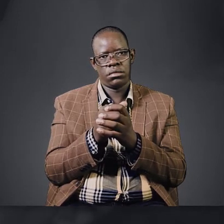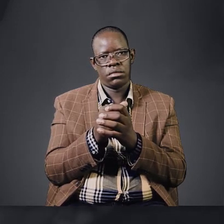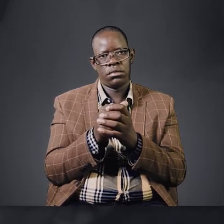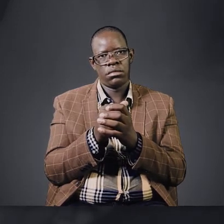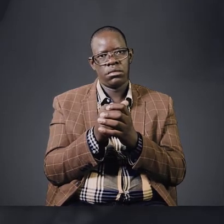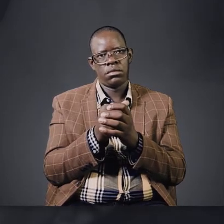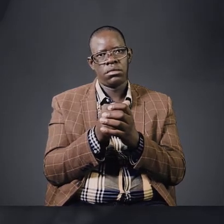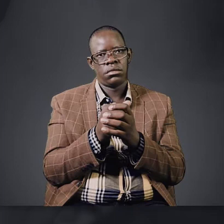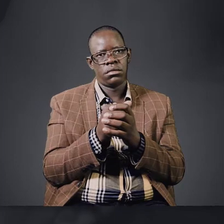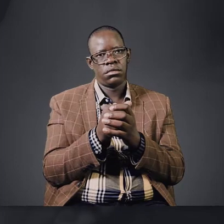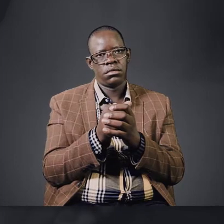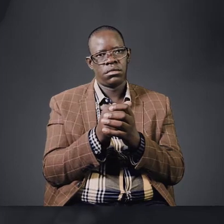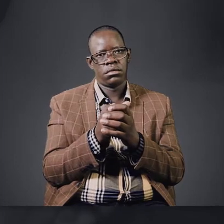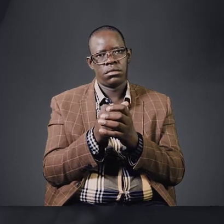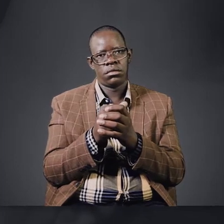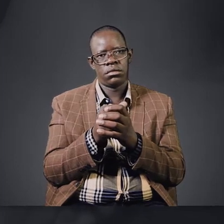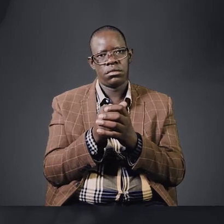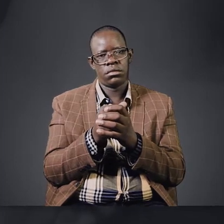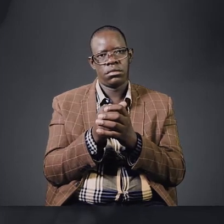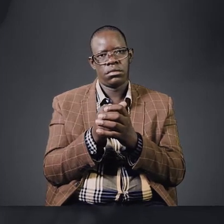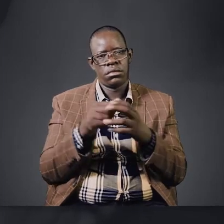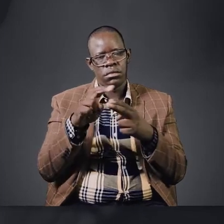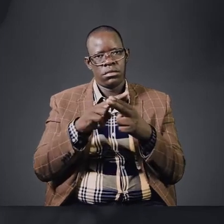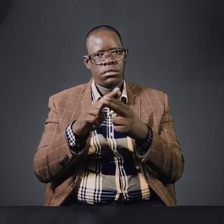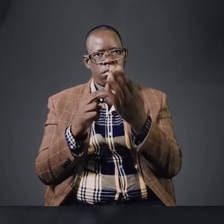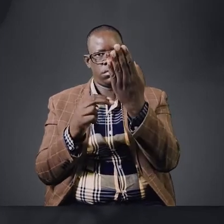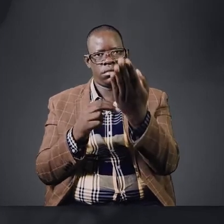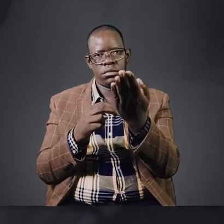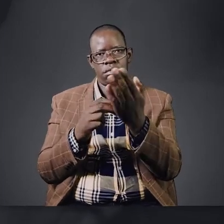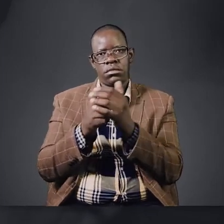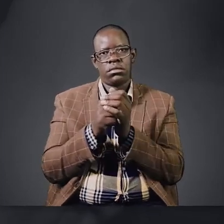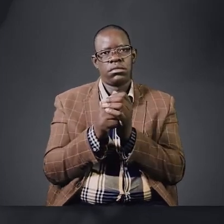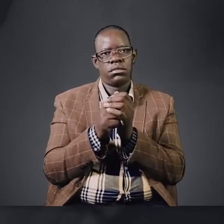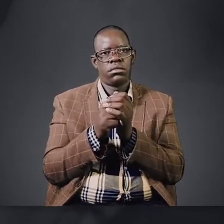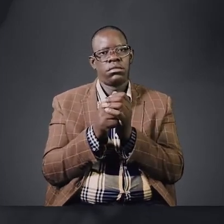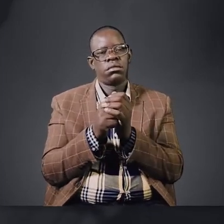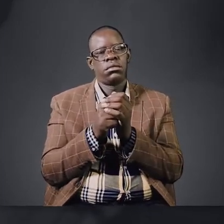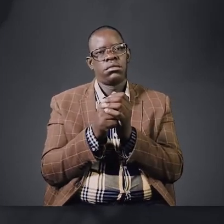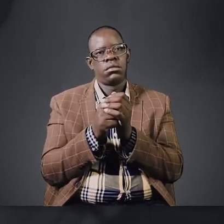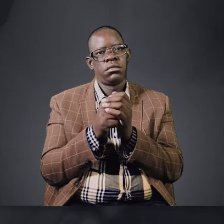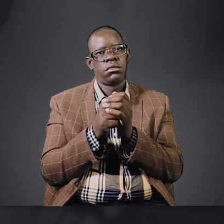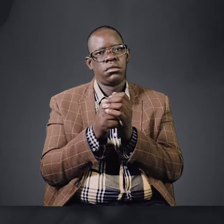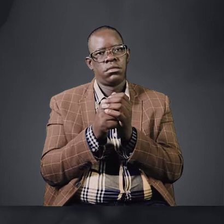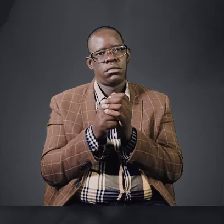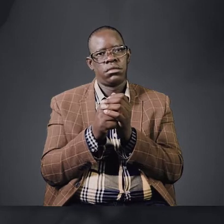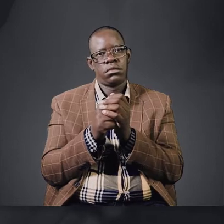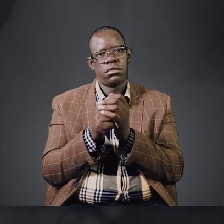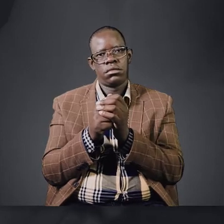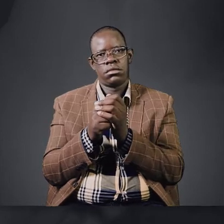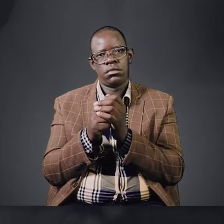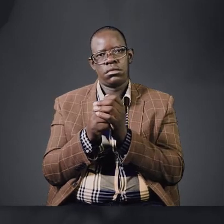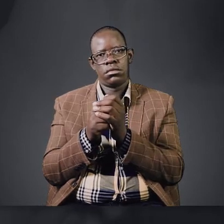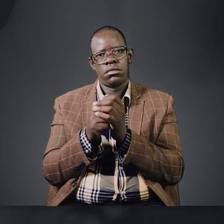energy. Use unleaded petrol in cars and encourage people to make use of public transport.